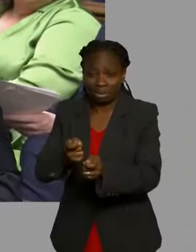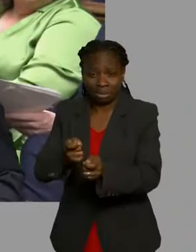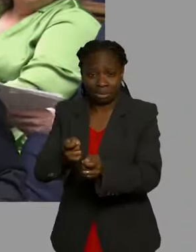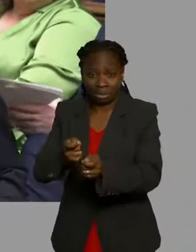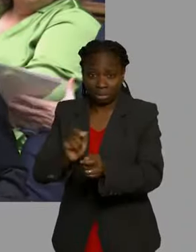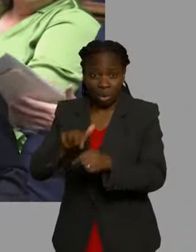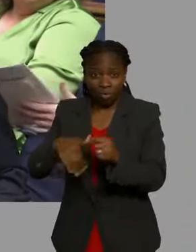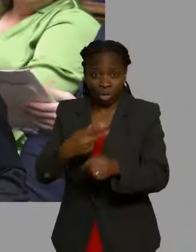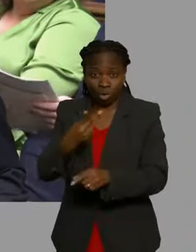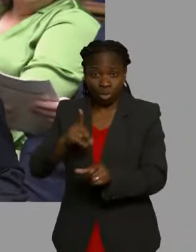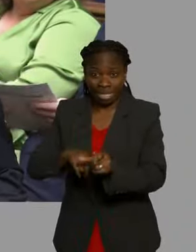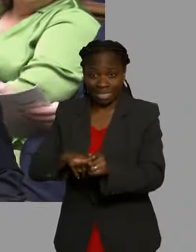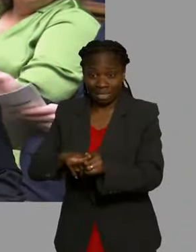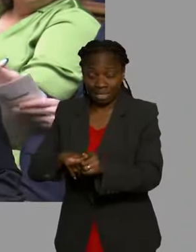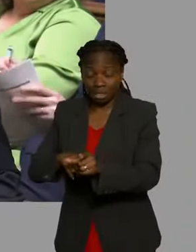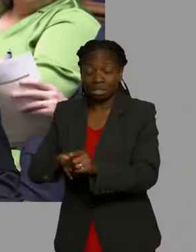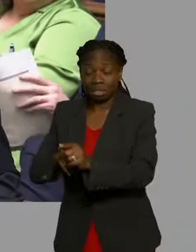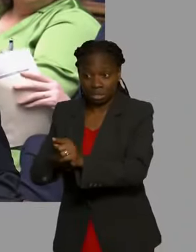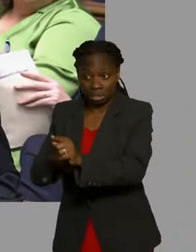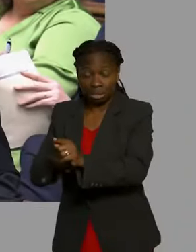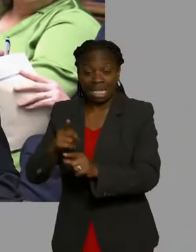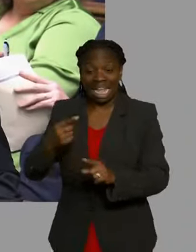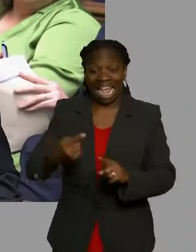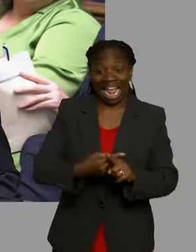England is around